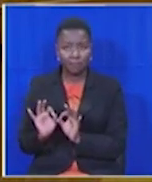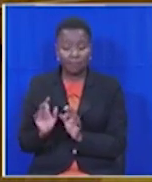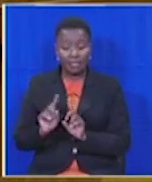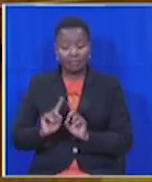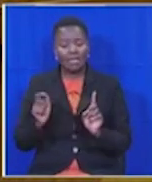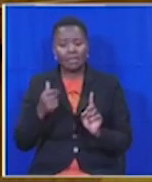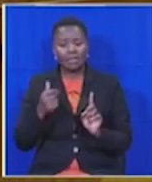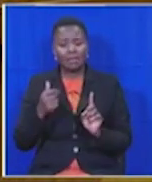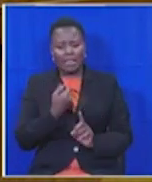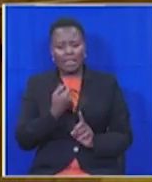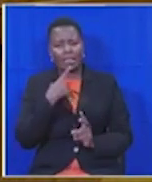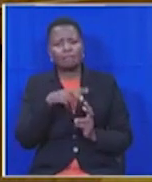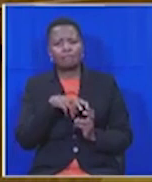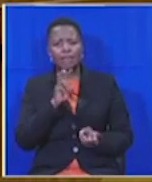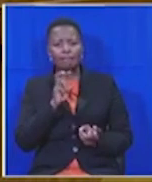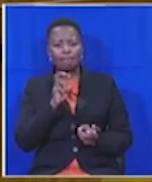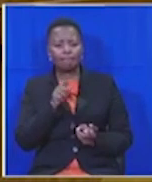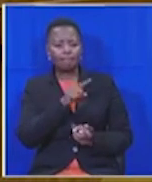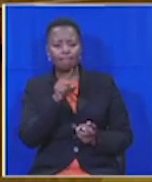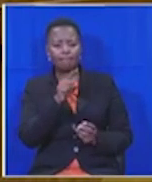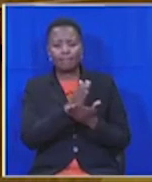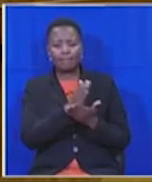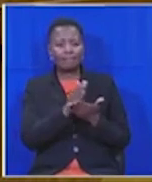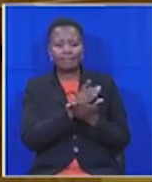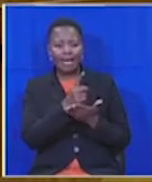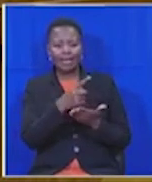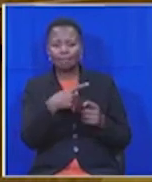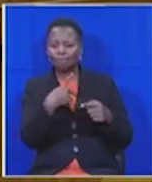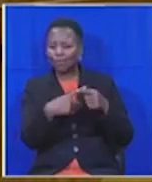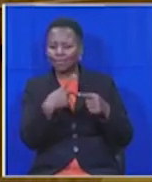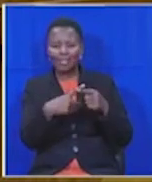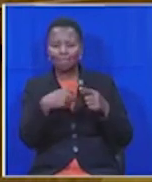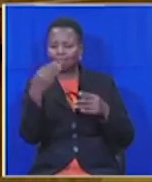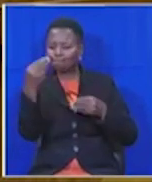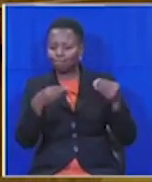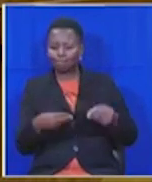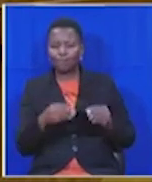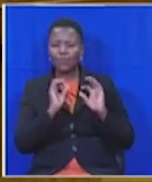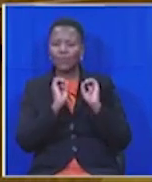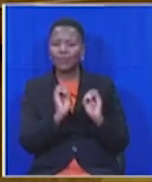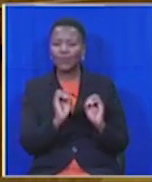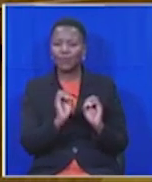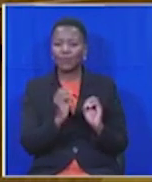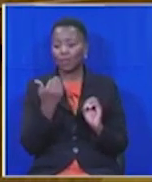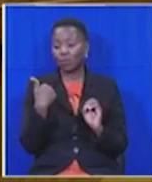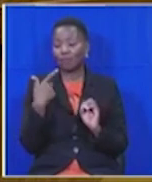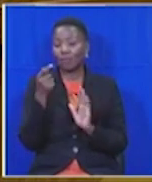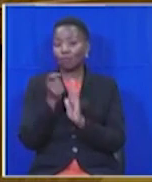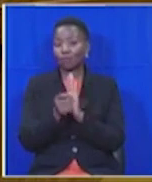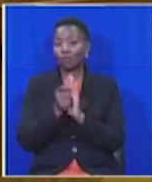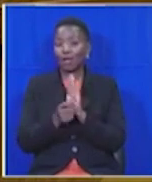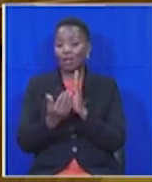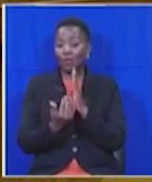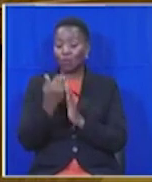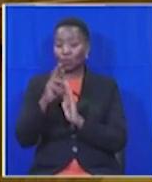Surprisingly, some parties failed to make meaningful contributions in this process of drafting the new rules of